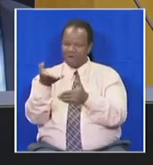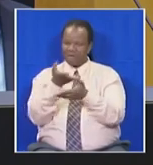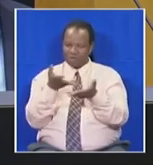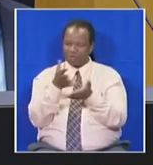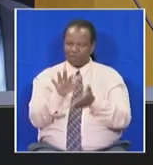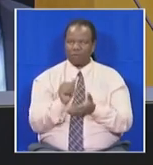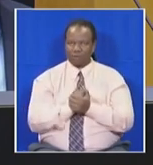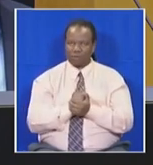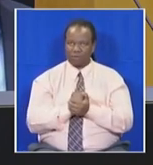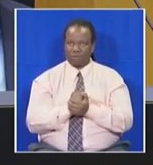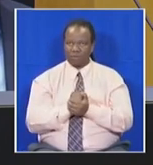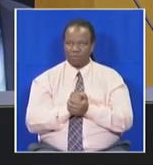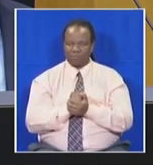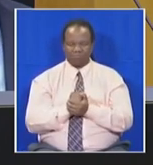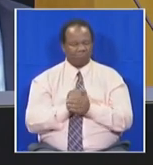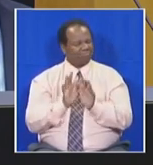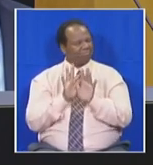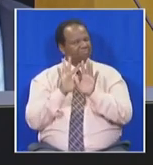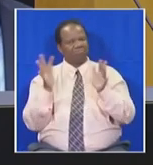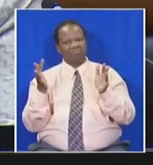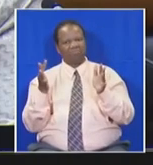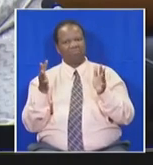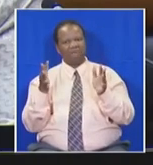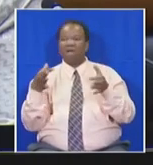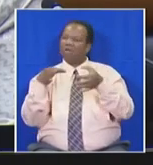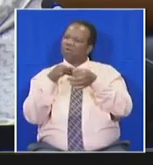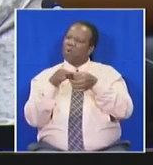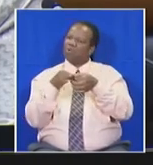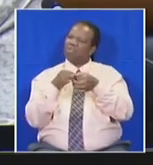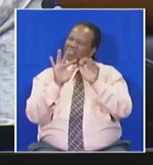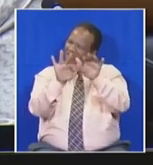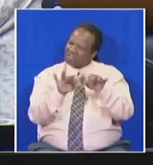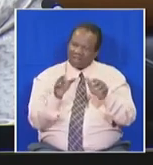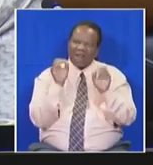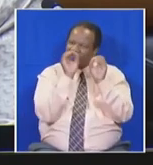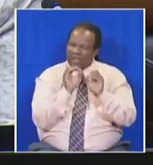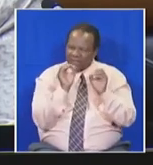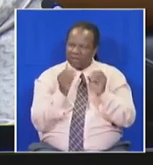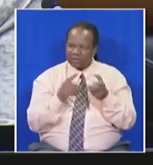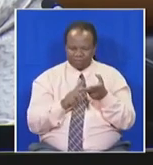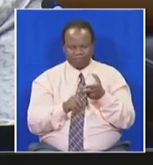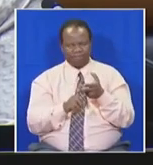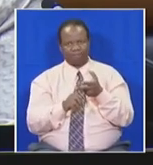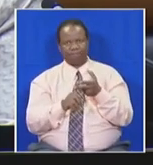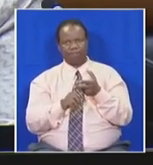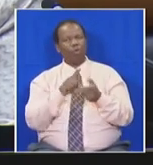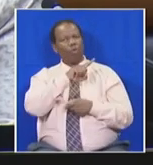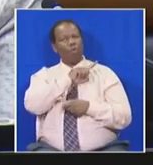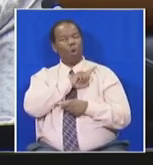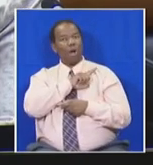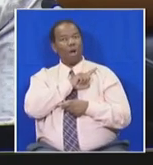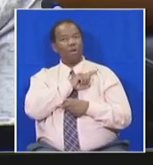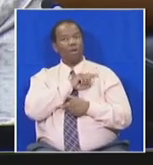It has nothing to do with the joint sitting. It would have nothing to do with the joint sitting because the